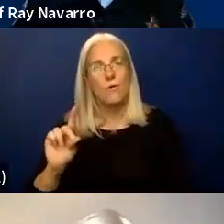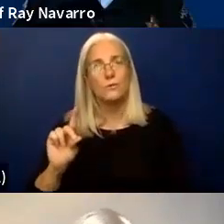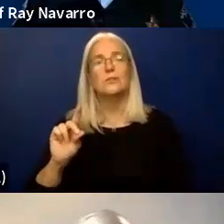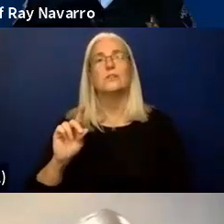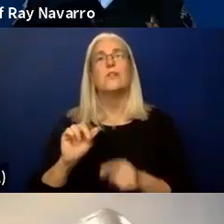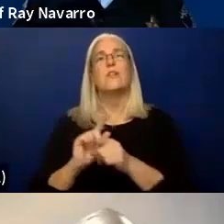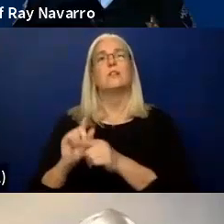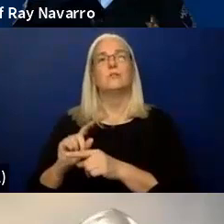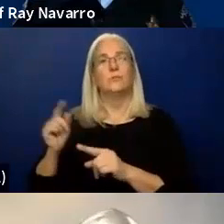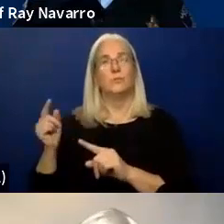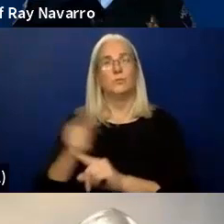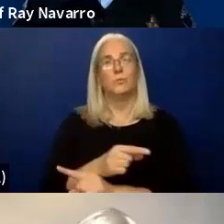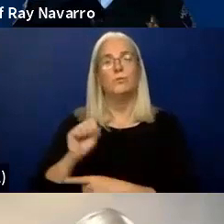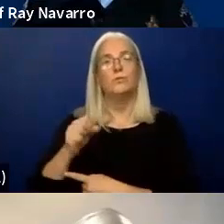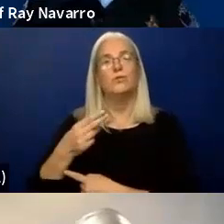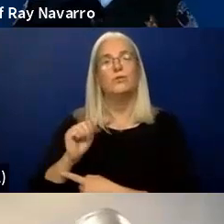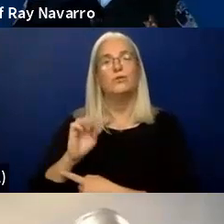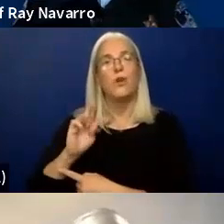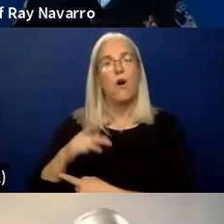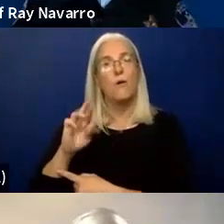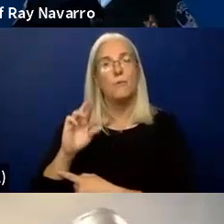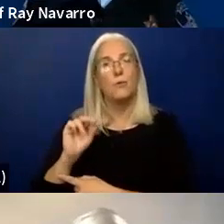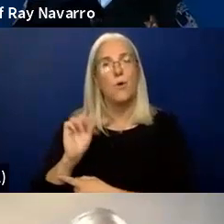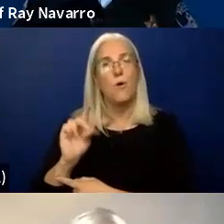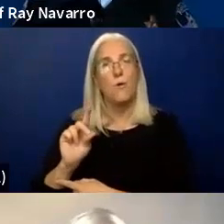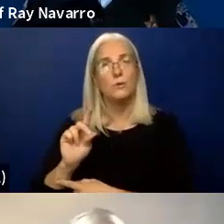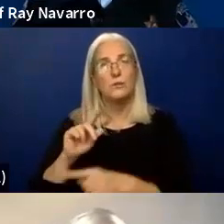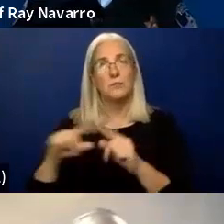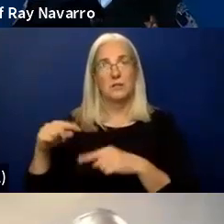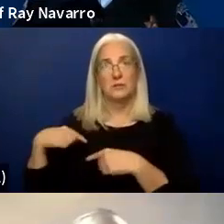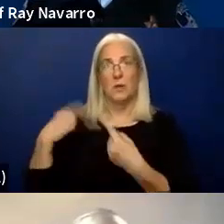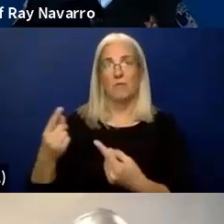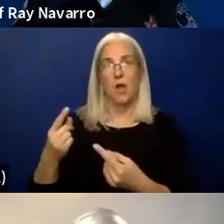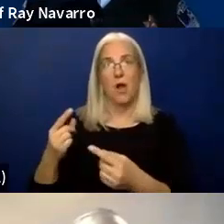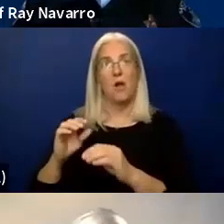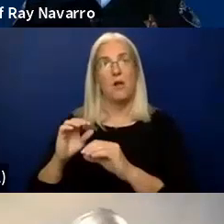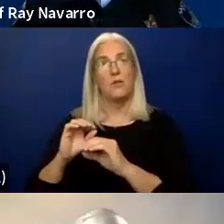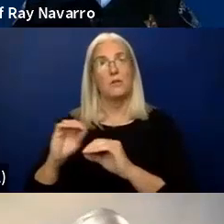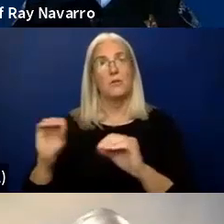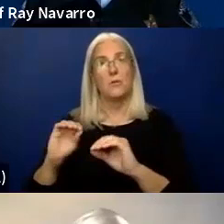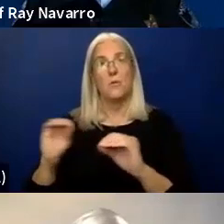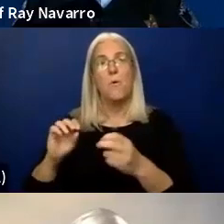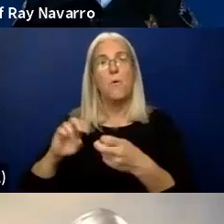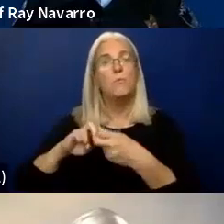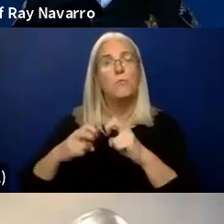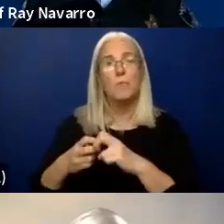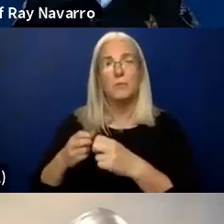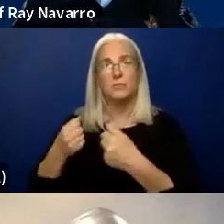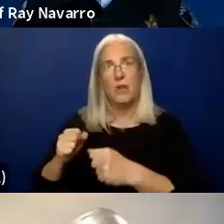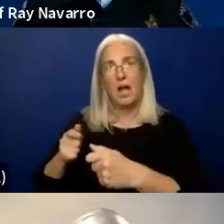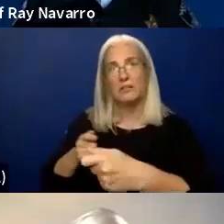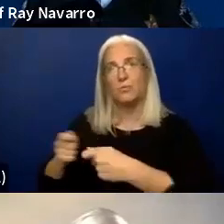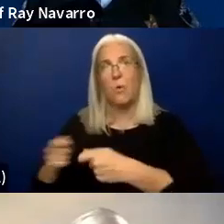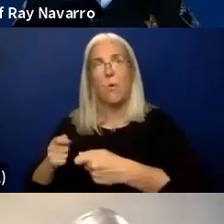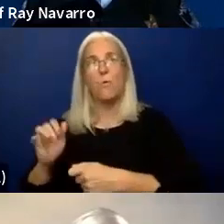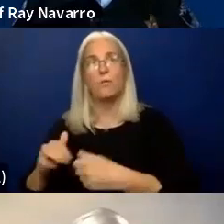control issues outside of the line for there. So the main activity for the fire continues to be the area around Mount